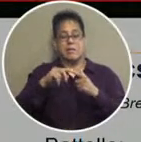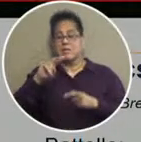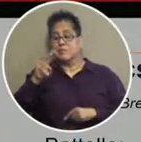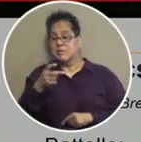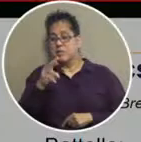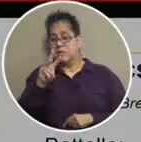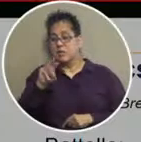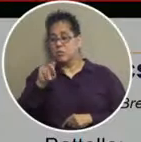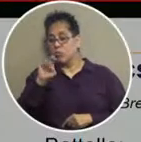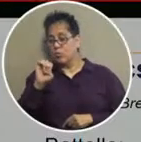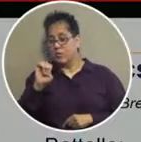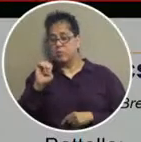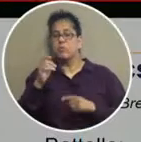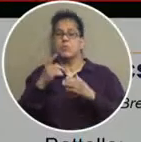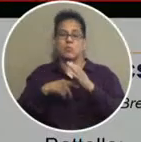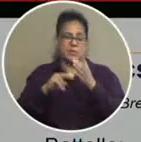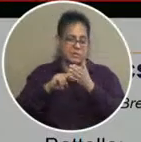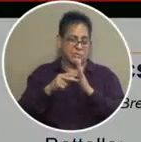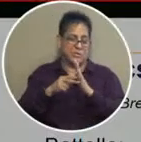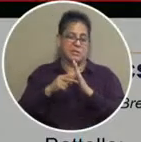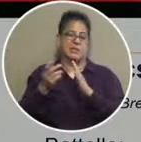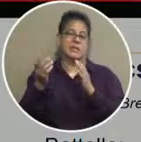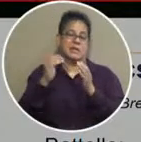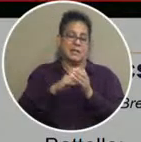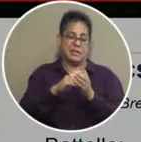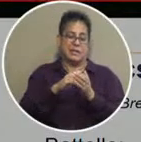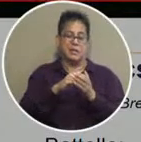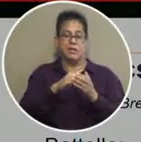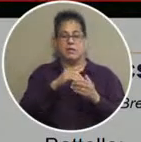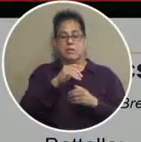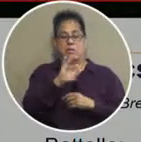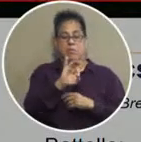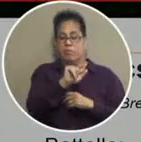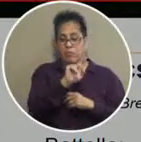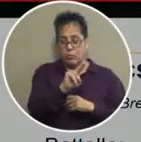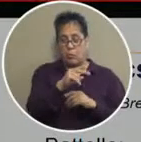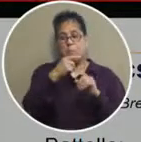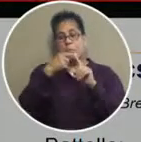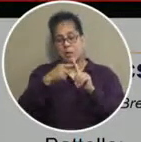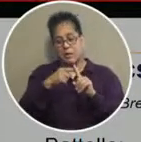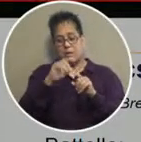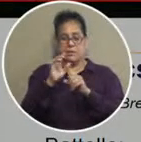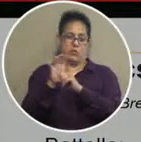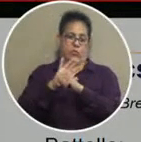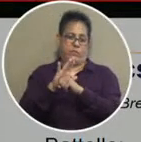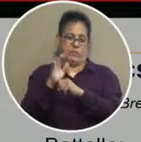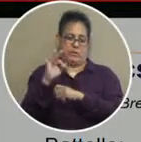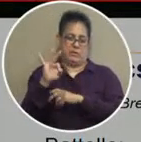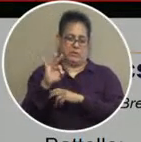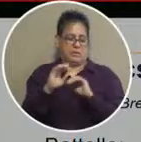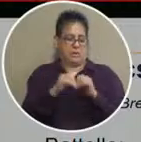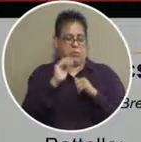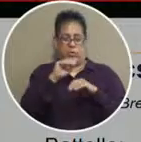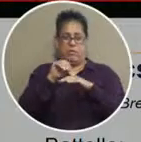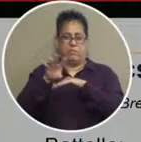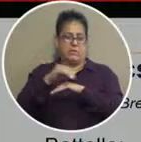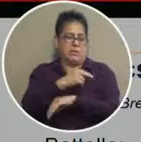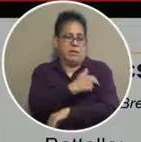wave, what does it mean if we have COVID on top of flu cases? What does that mean for the hospital capacity at that